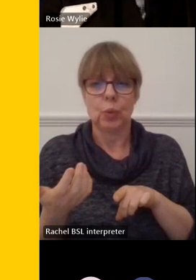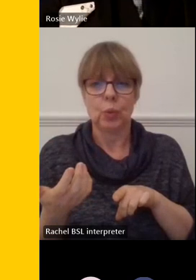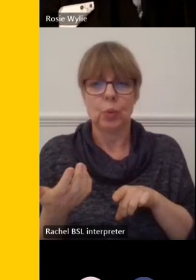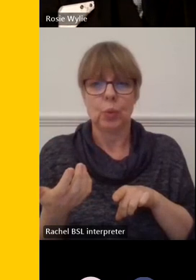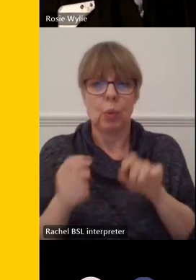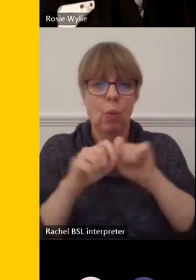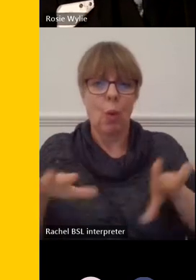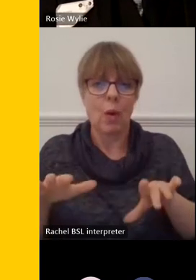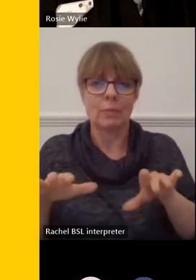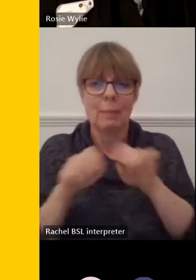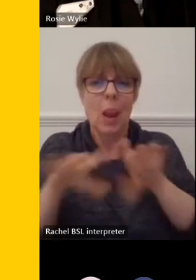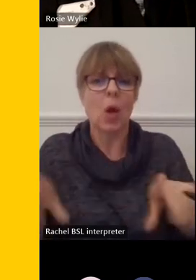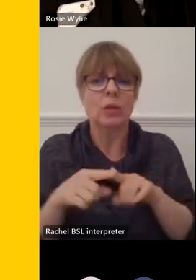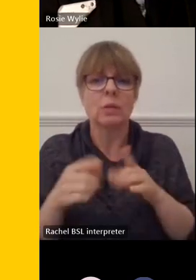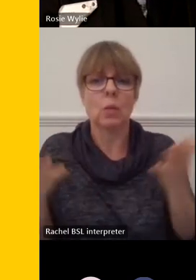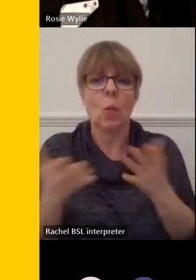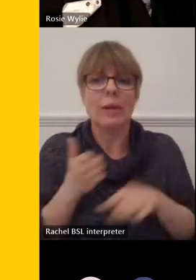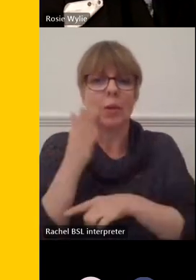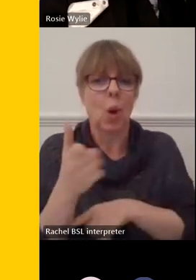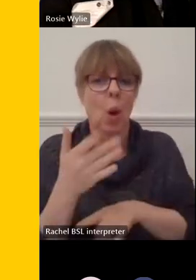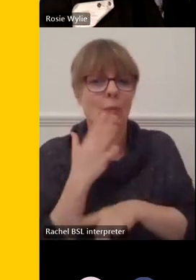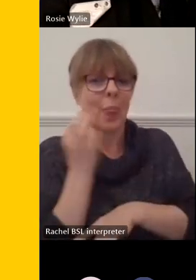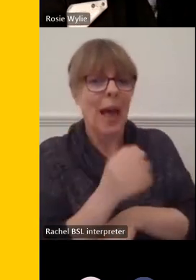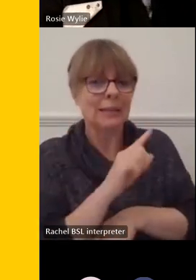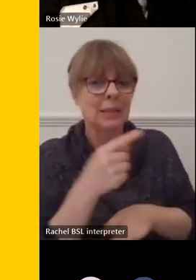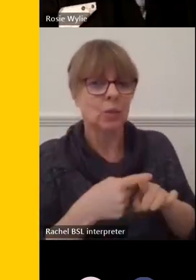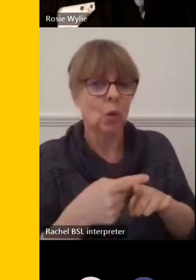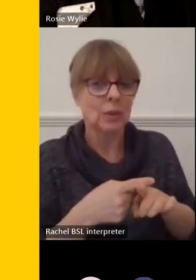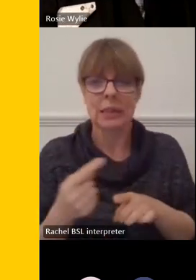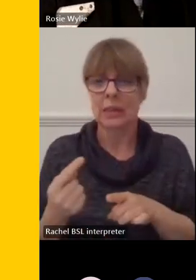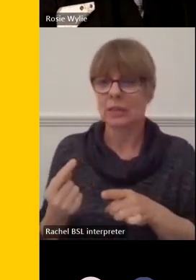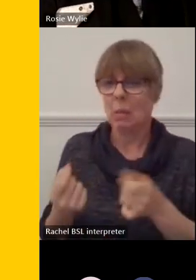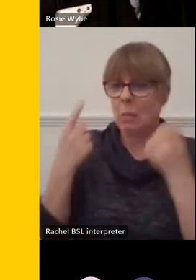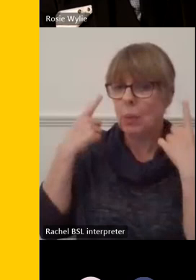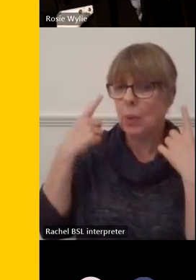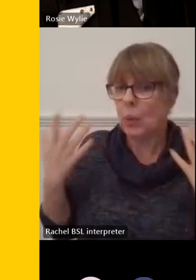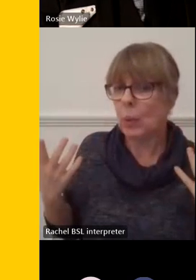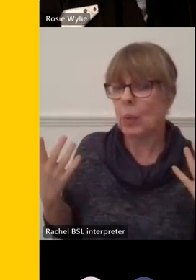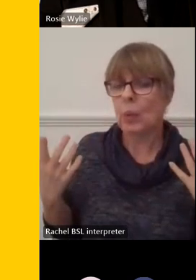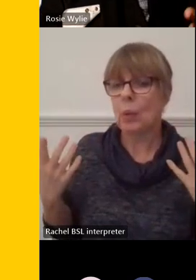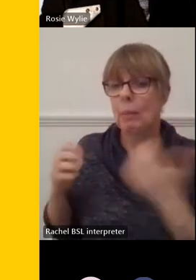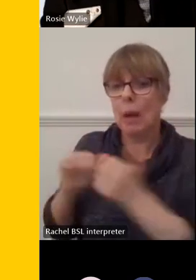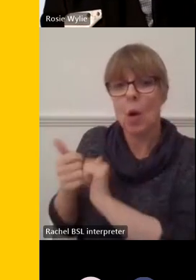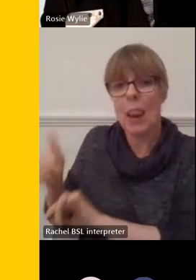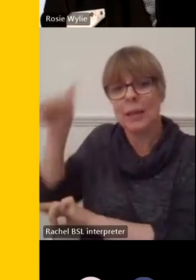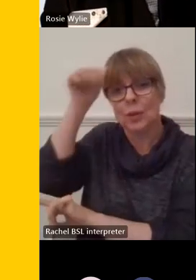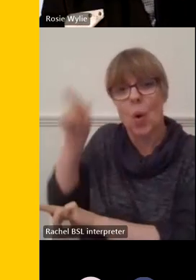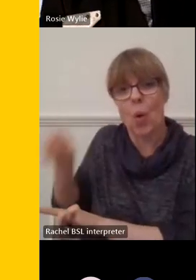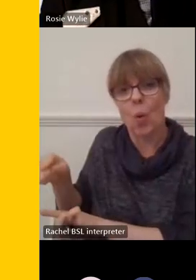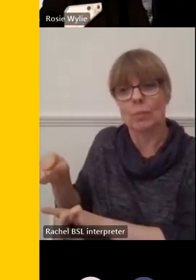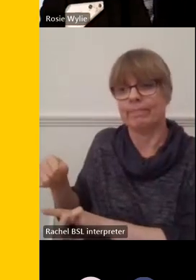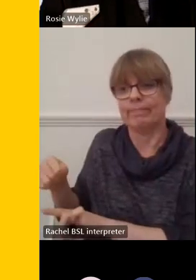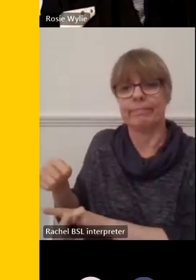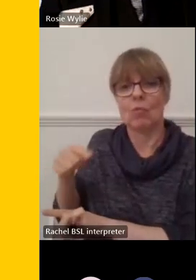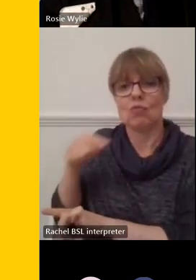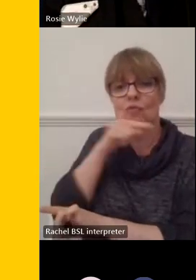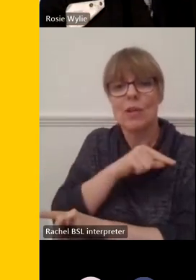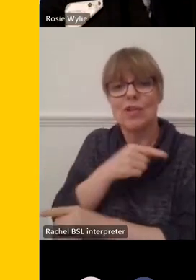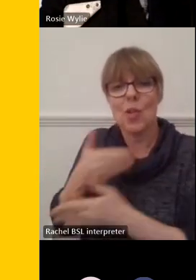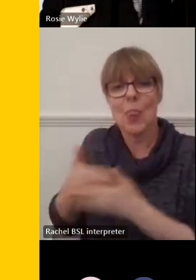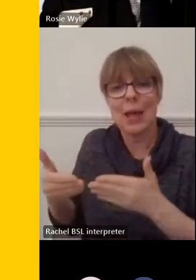English, and then you don't understand it, or you know, and then you have a colleague that understands Russian, for example, and then